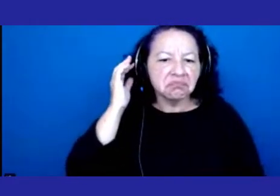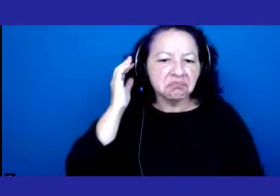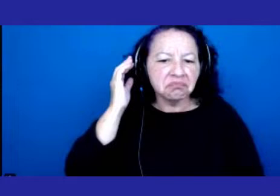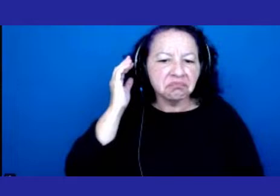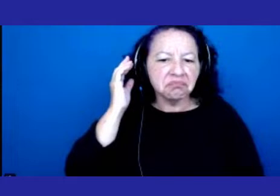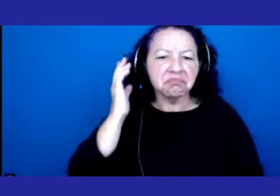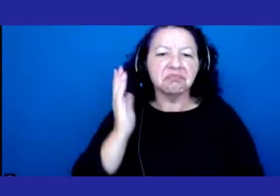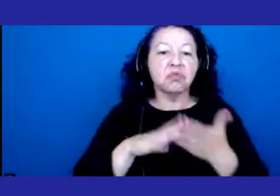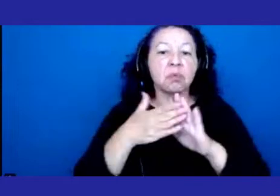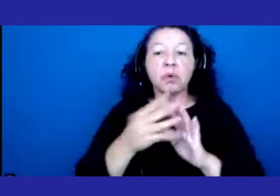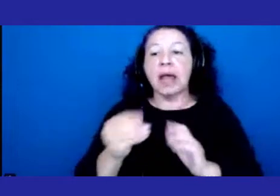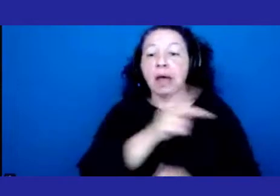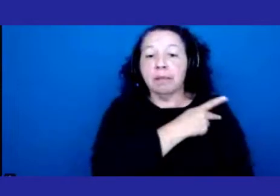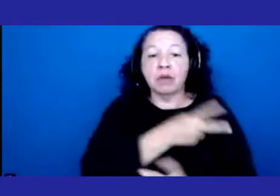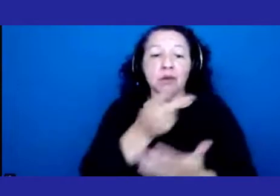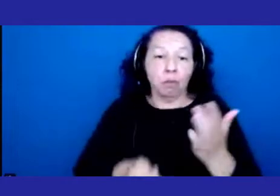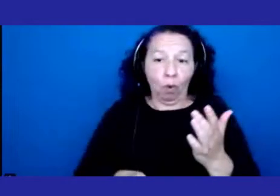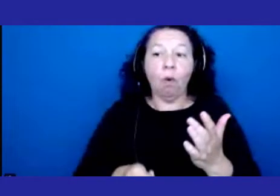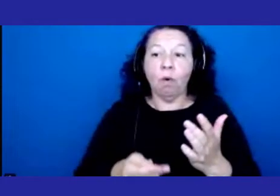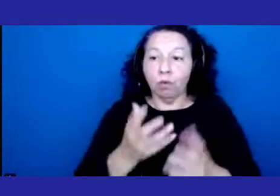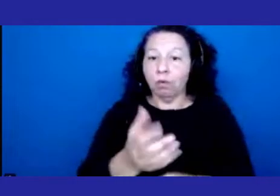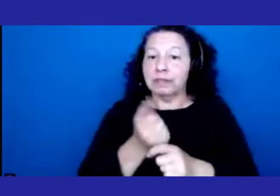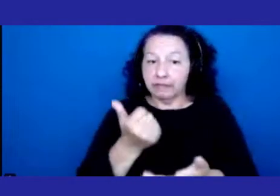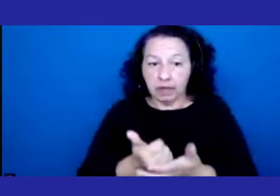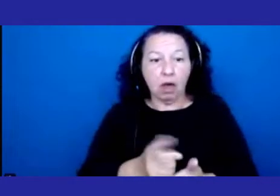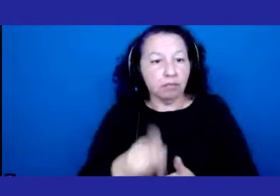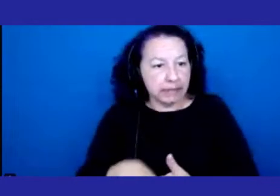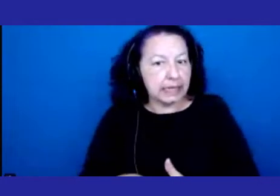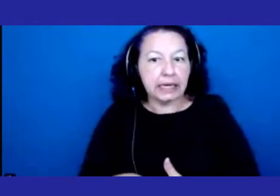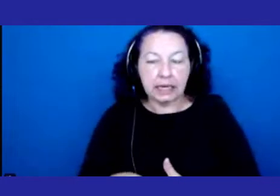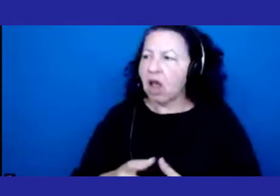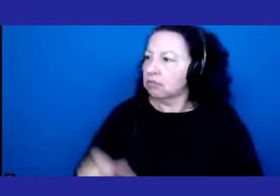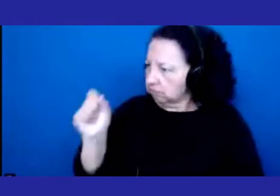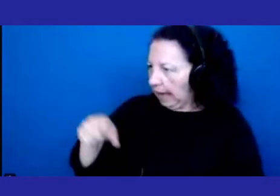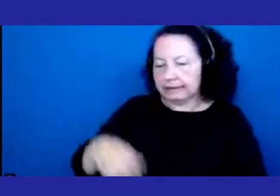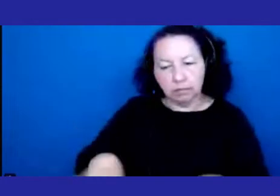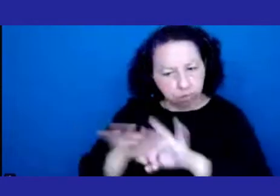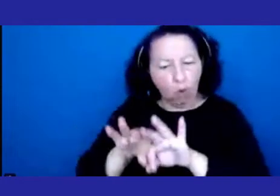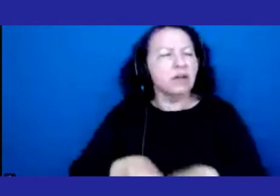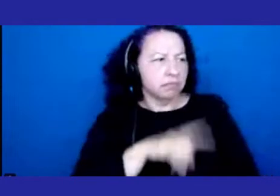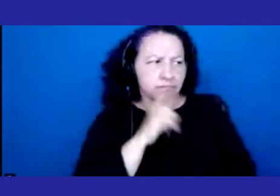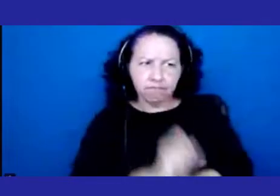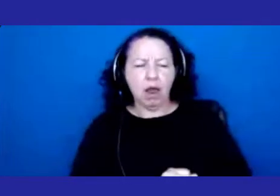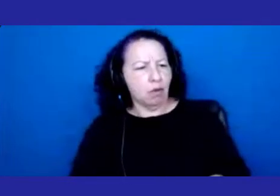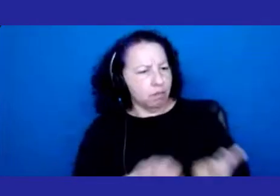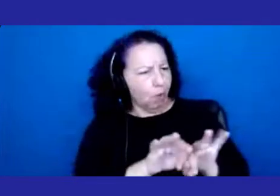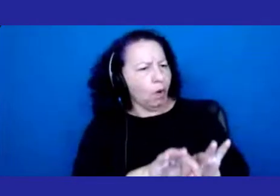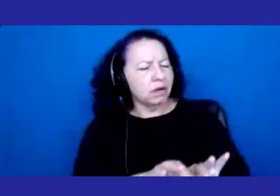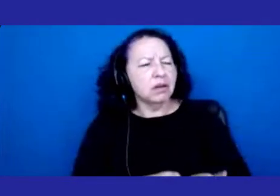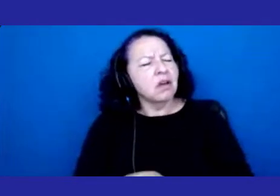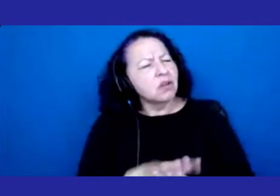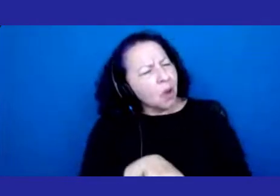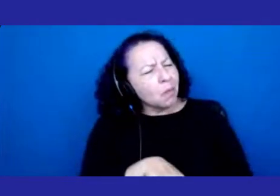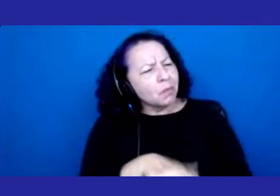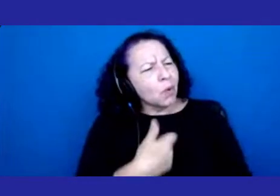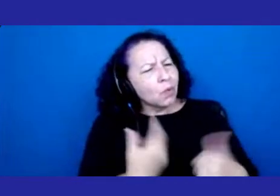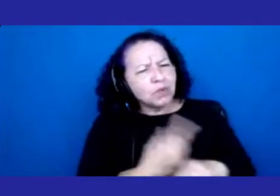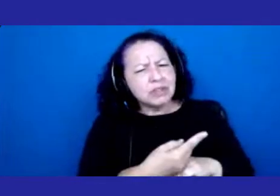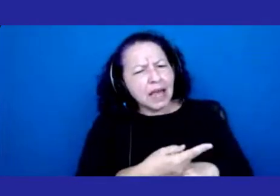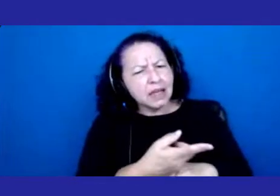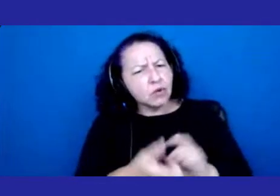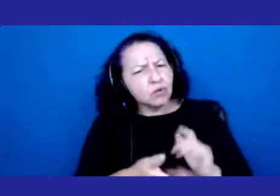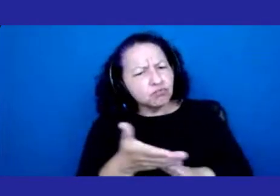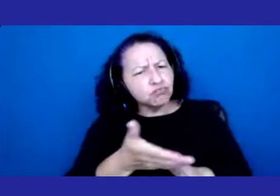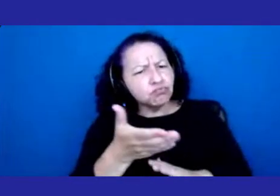that they need. Yes, it's important. Very important. And so, what days do you operate? In terms of the